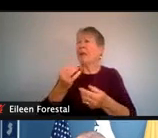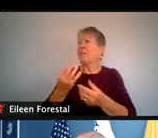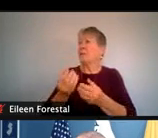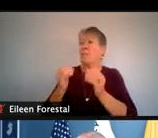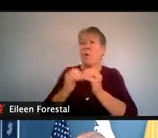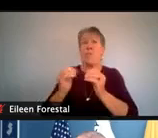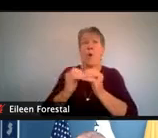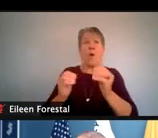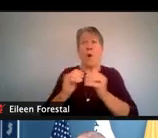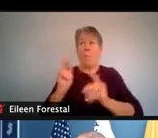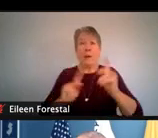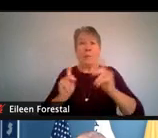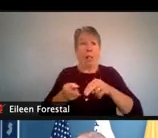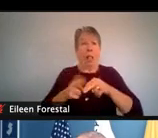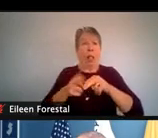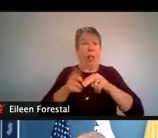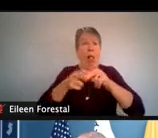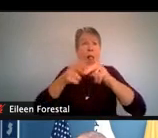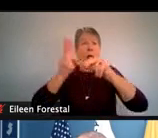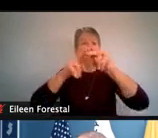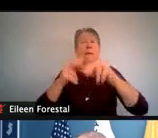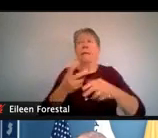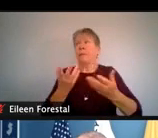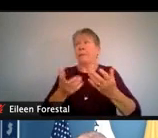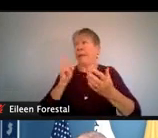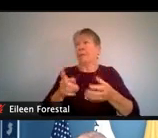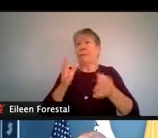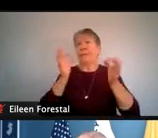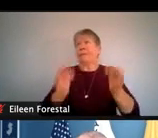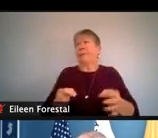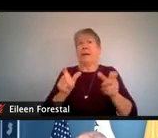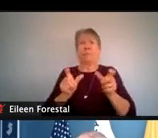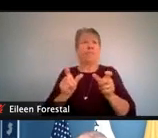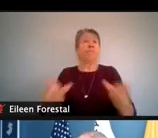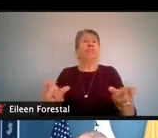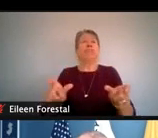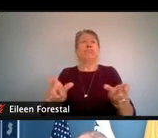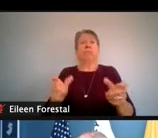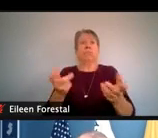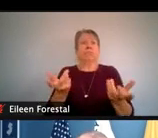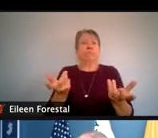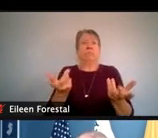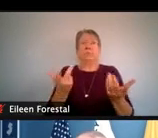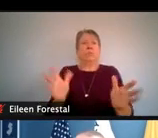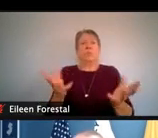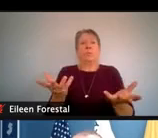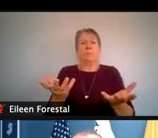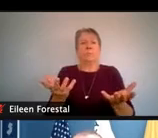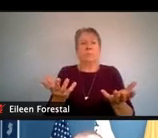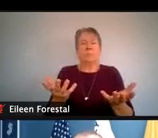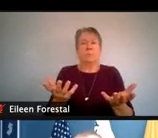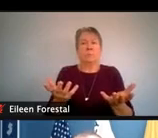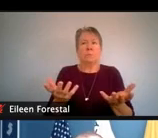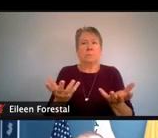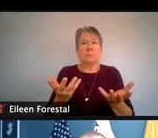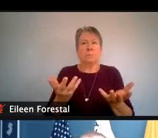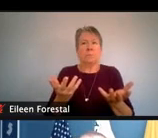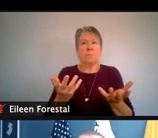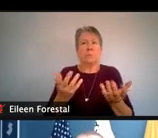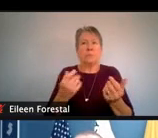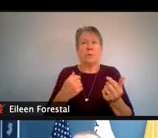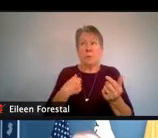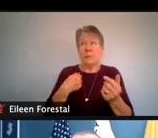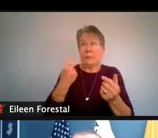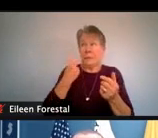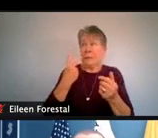or rates of transmission or hospitalizations. We've already seen, obviously, some significant upticks.